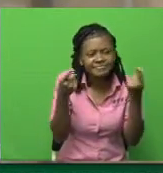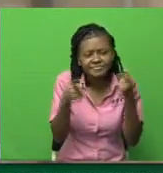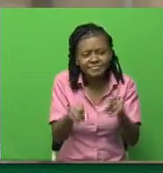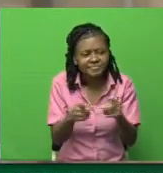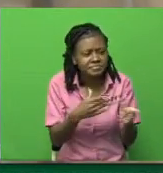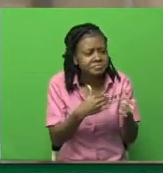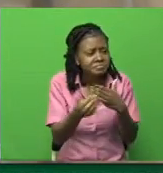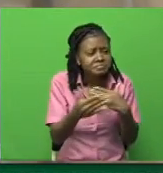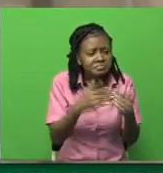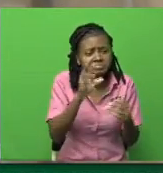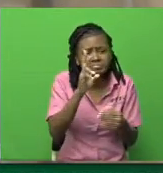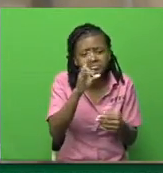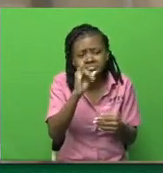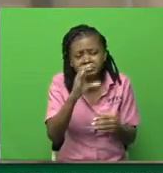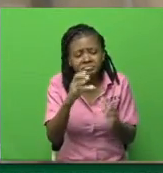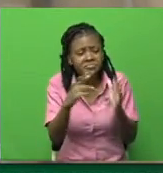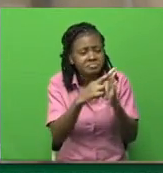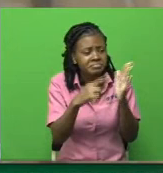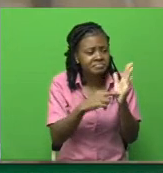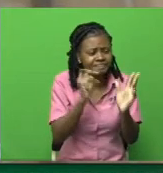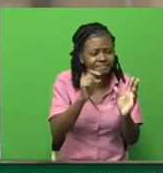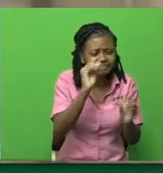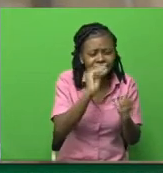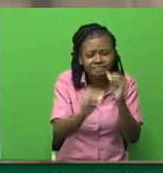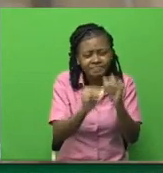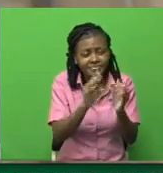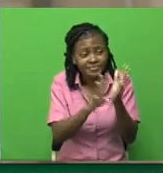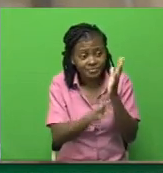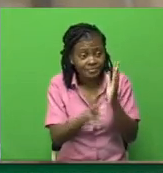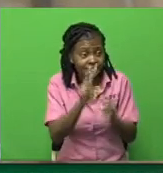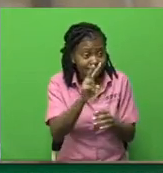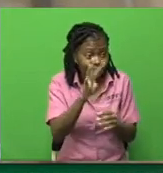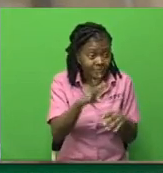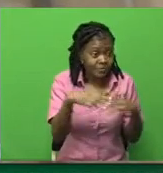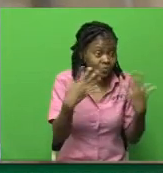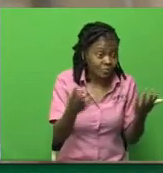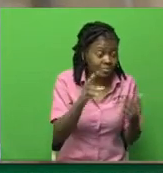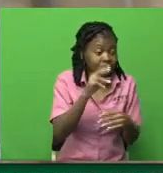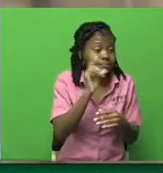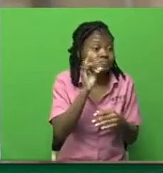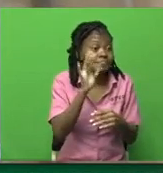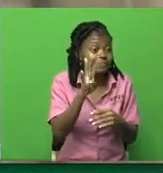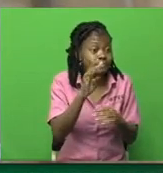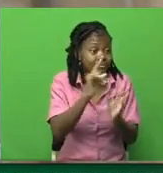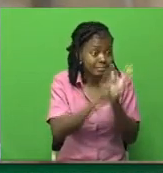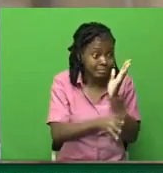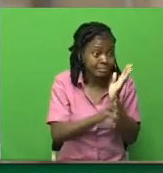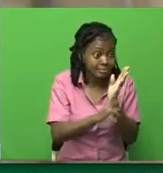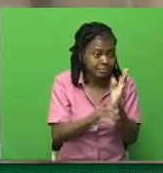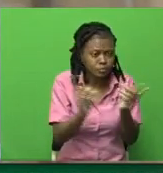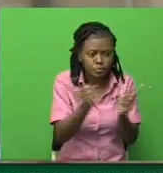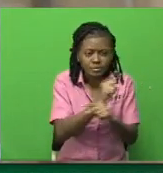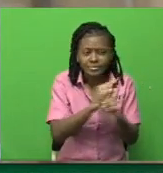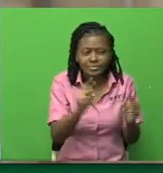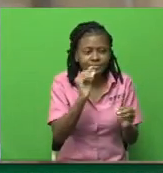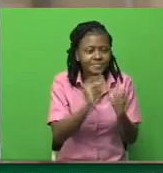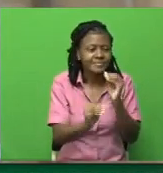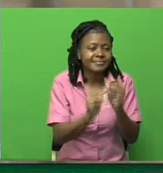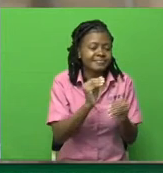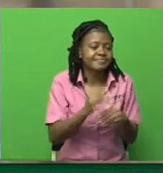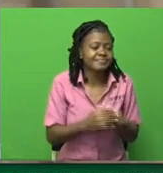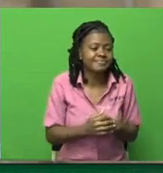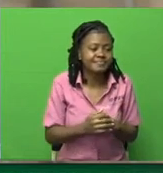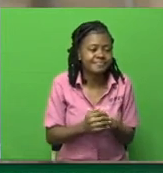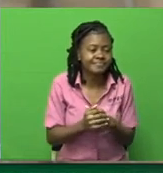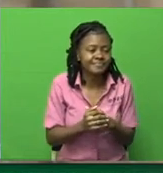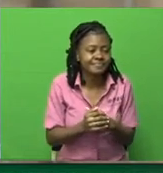to repair leaks within 24 to 48 hours and we are well on the way to achieving this